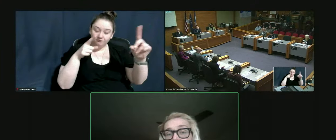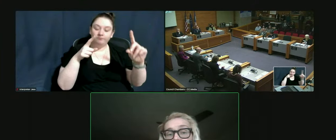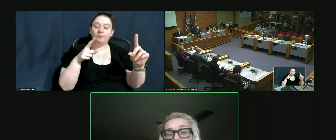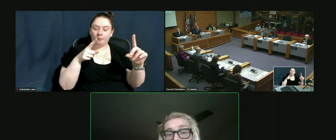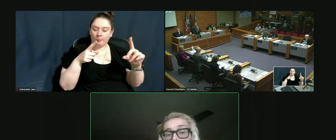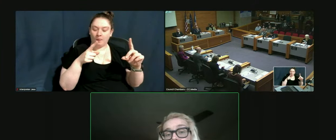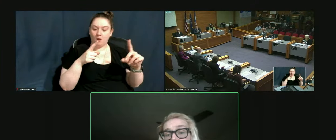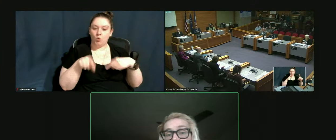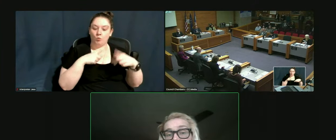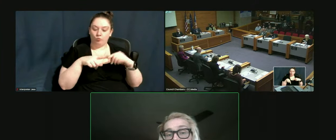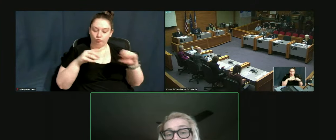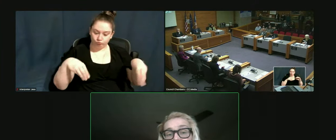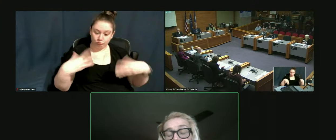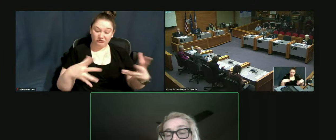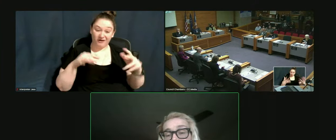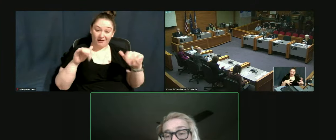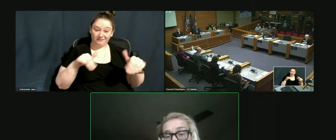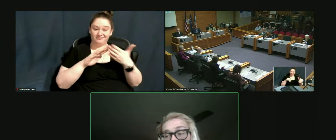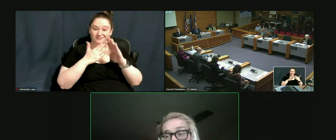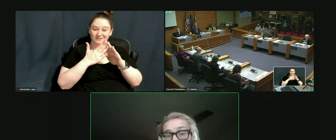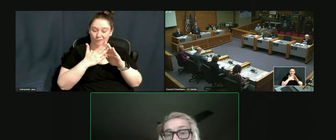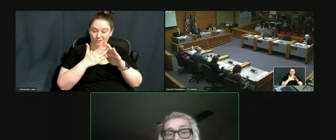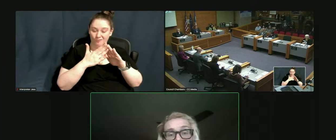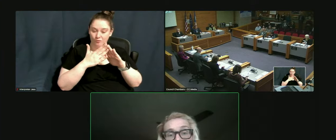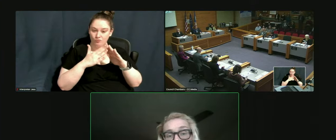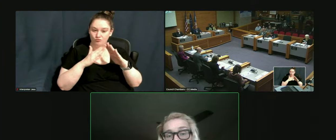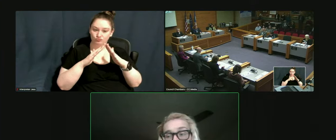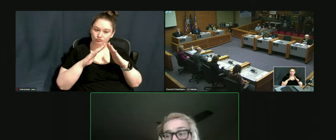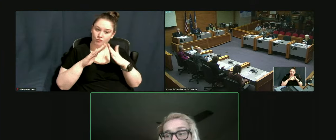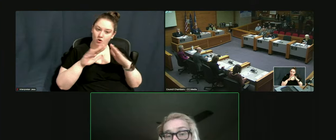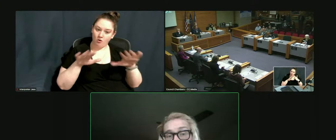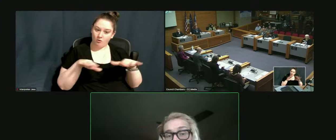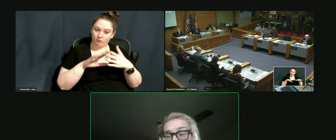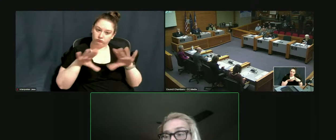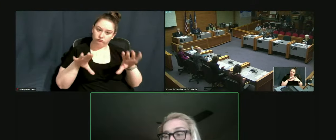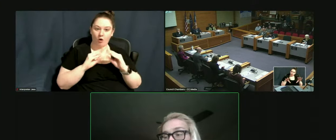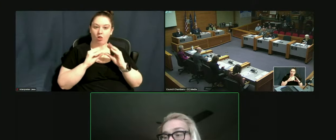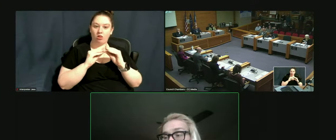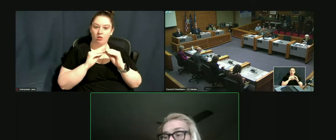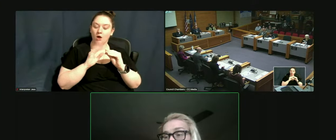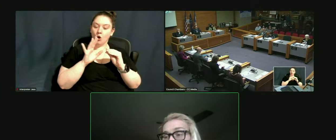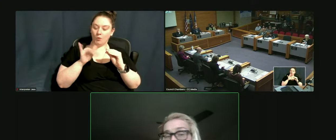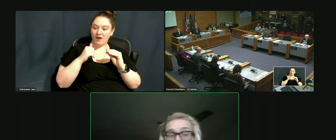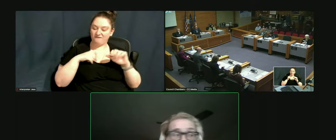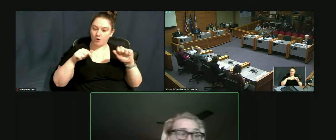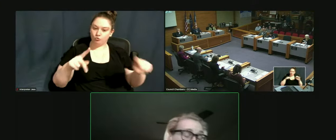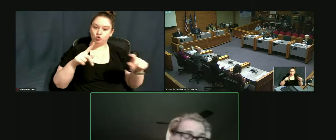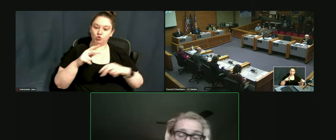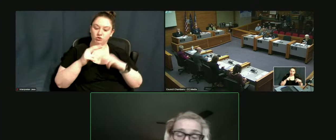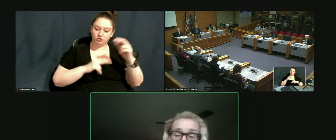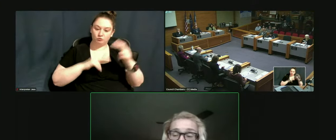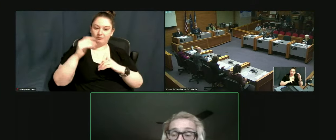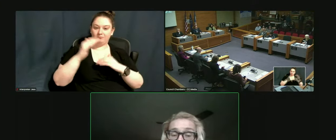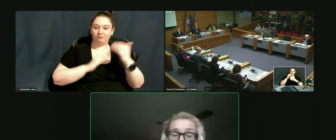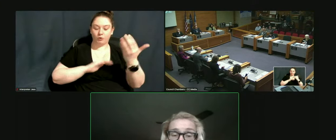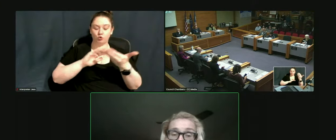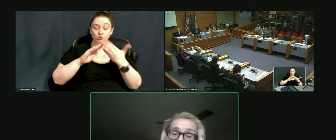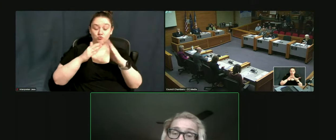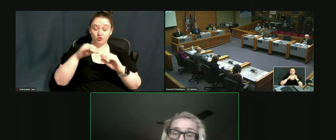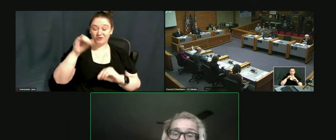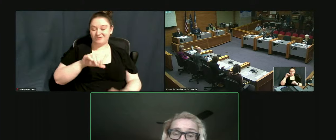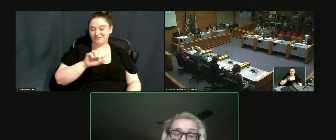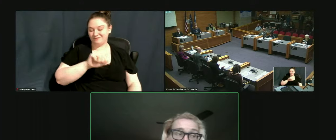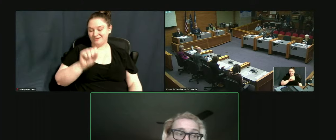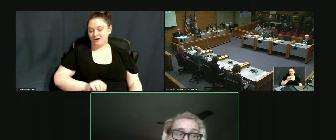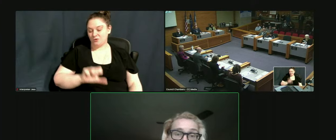we will have more opportunities to build community within the South Salem area. And as I've mentioned this topic